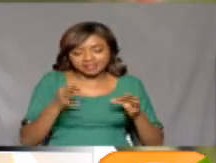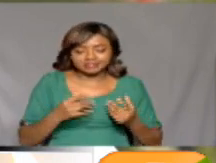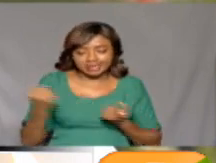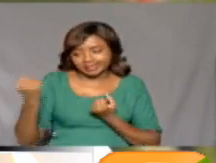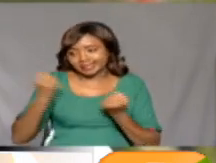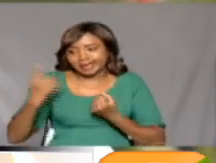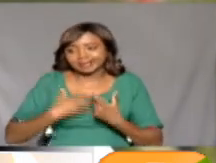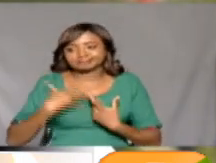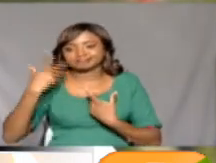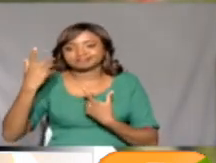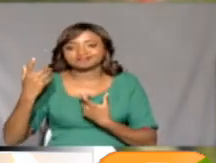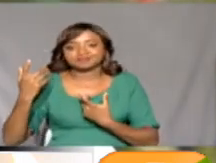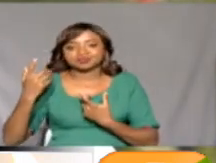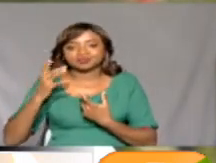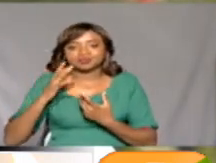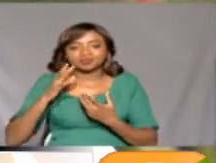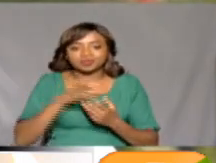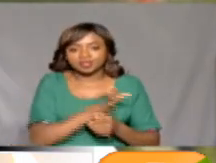cars, took the back